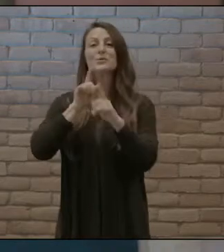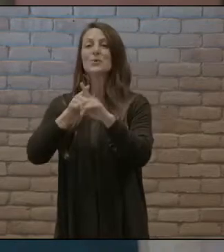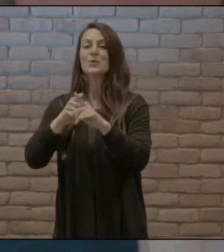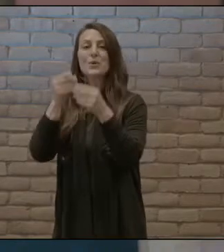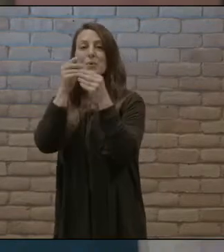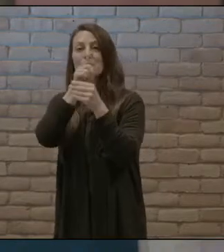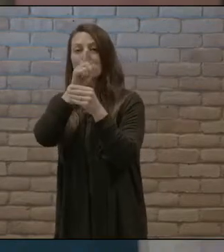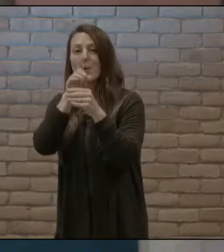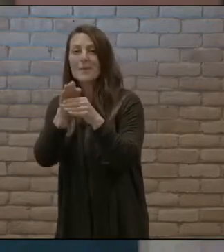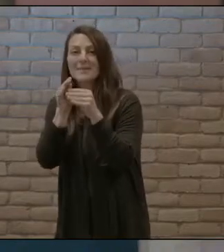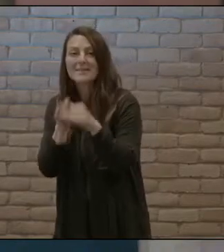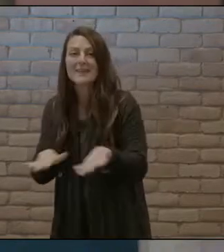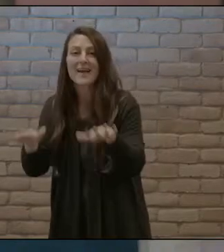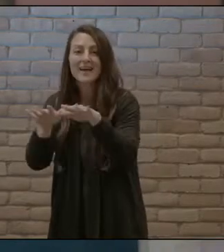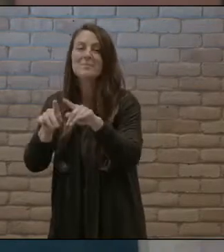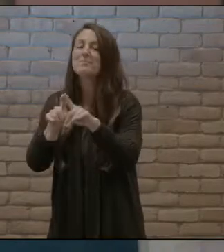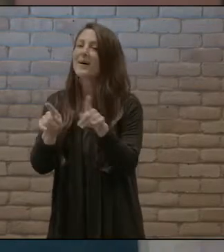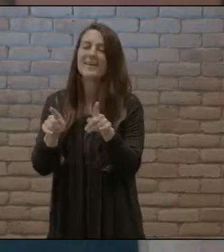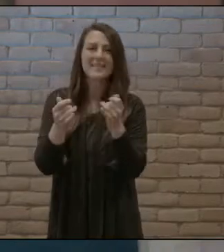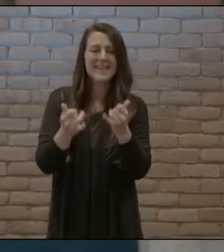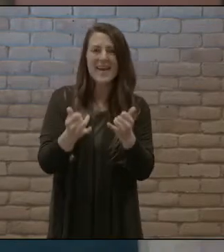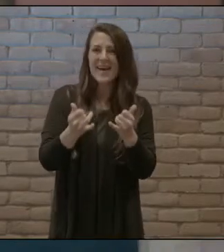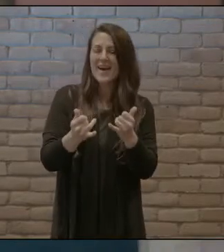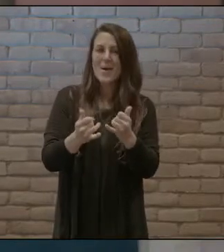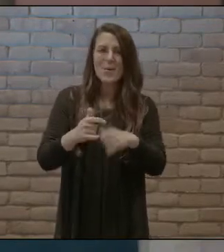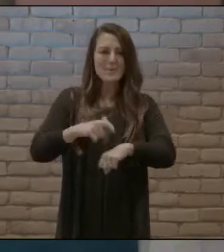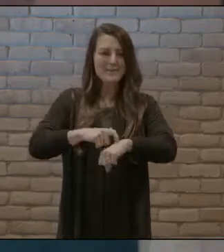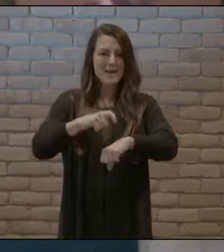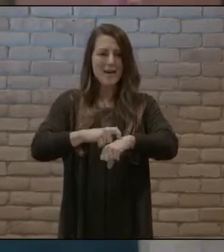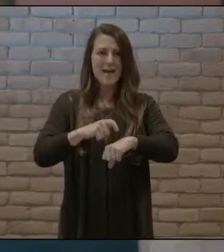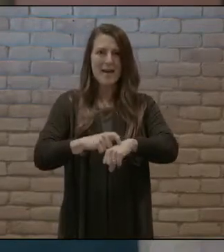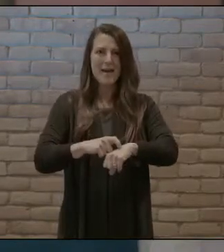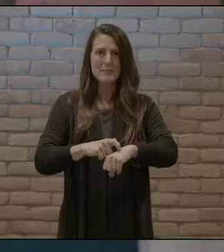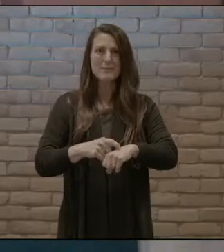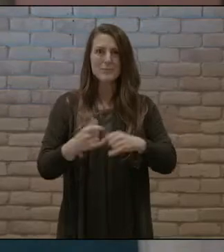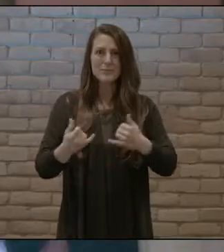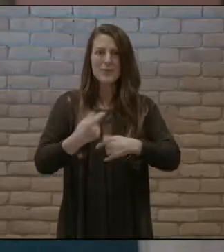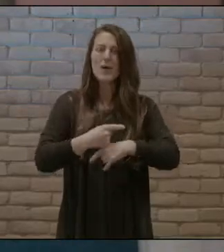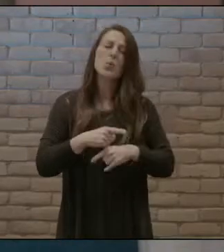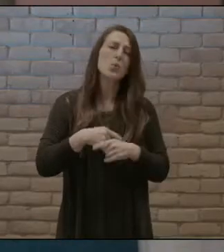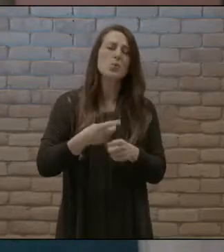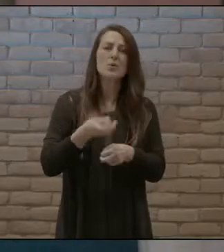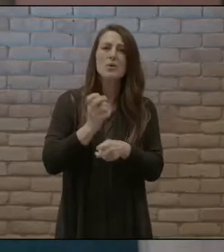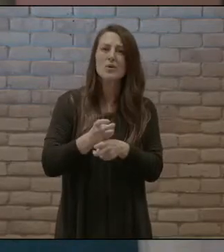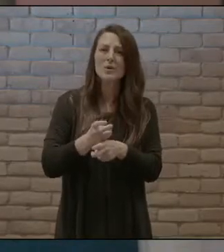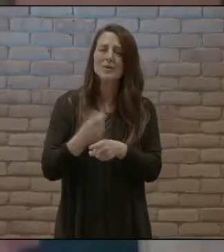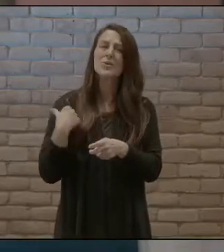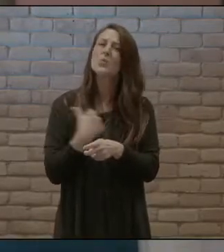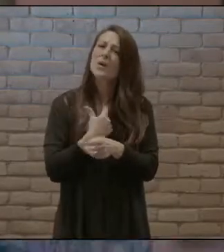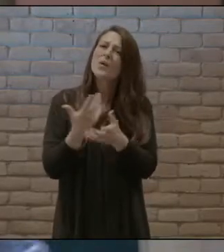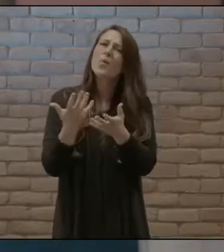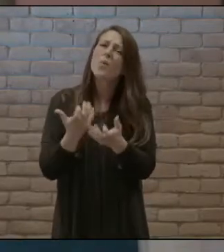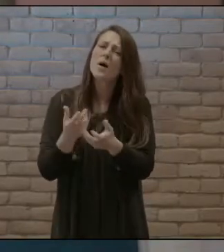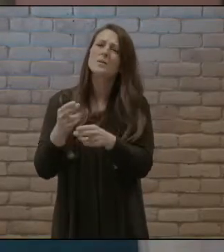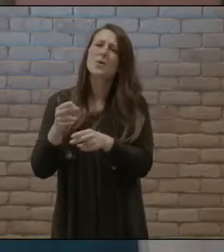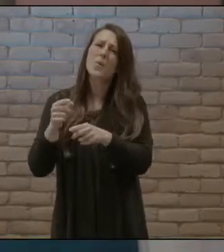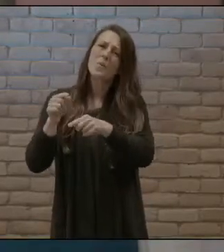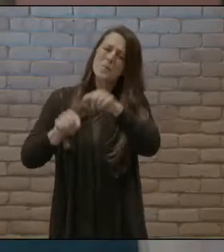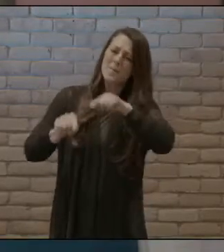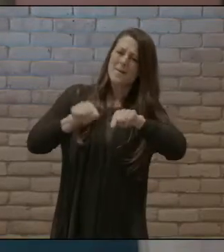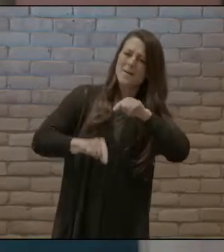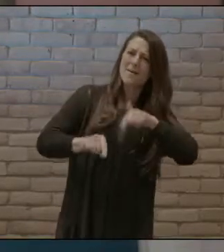wow, this time in life is hard, and we want to go back to the way it